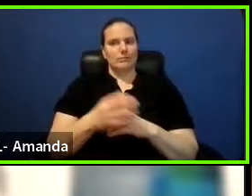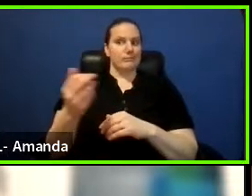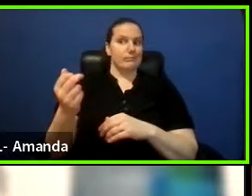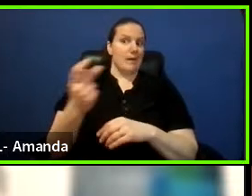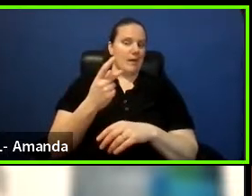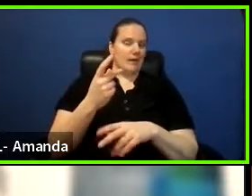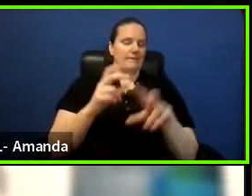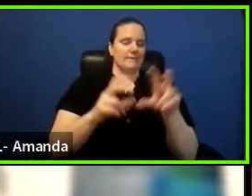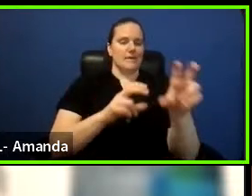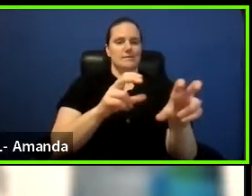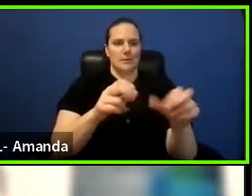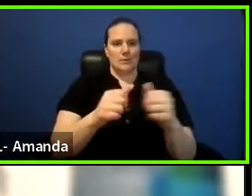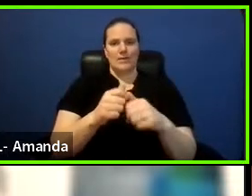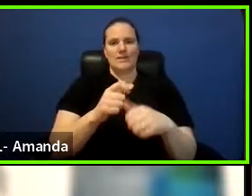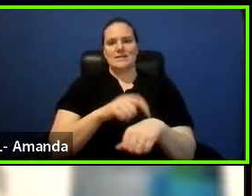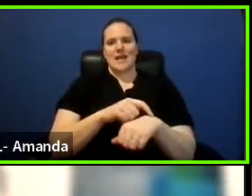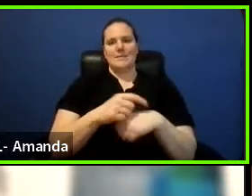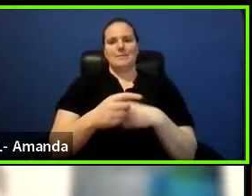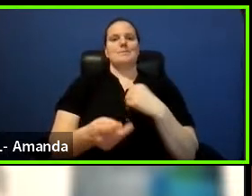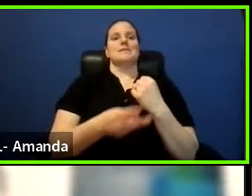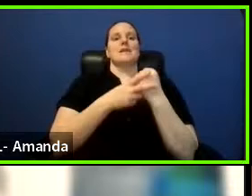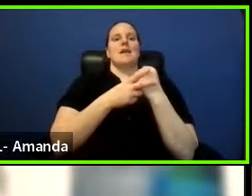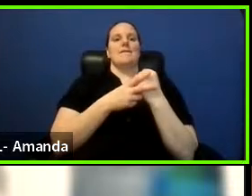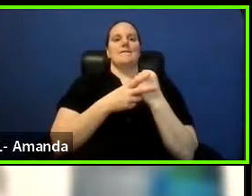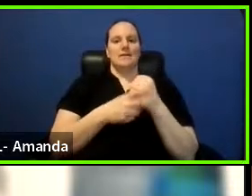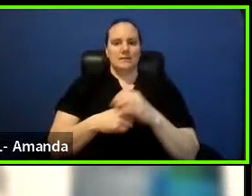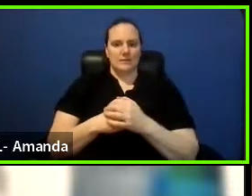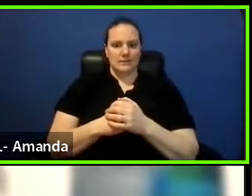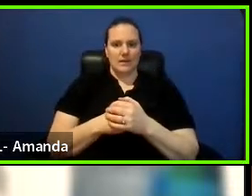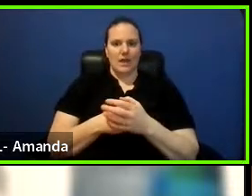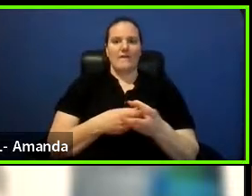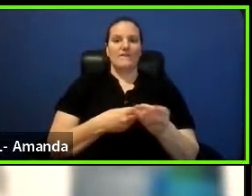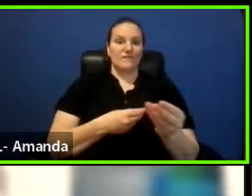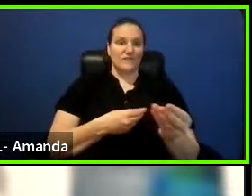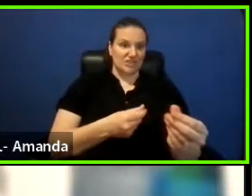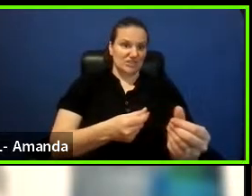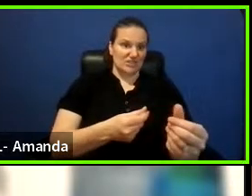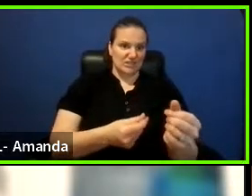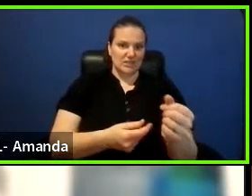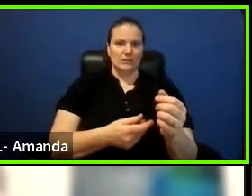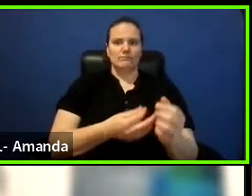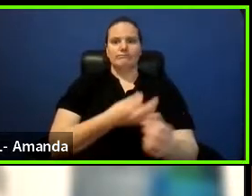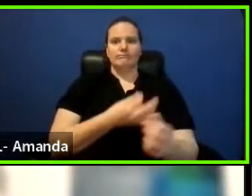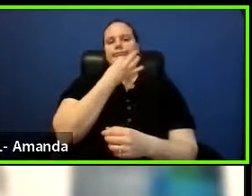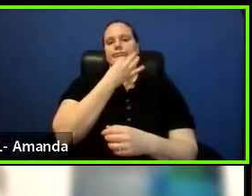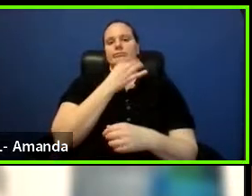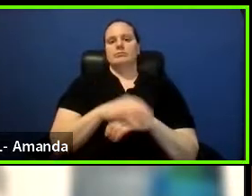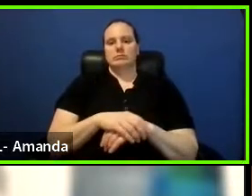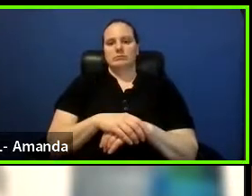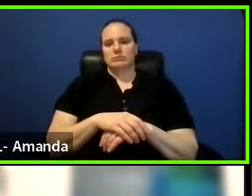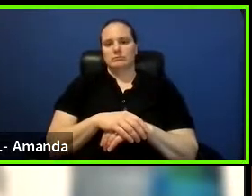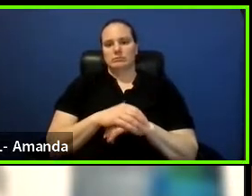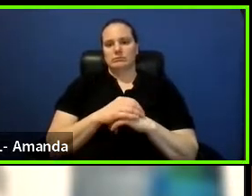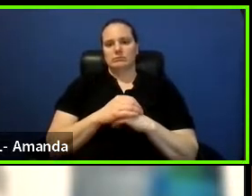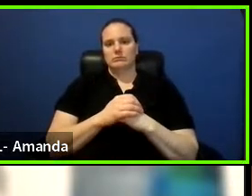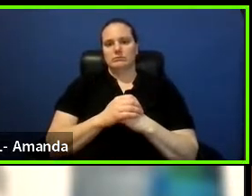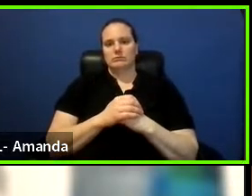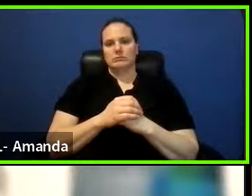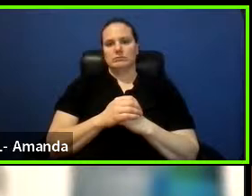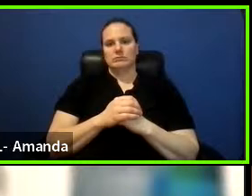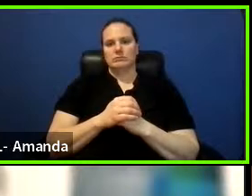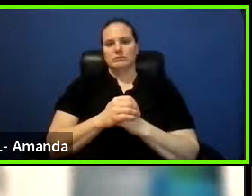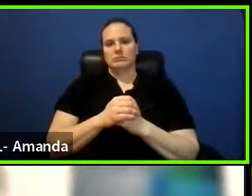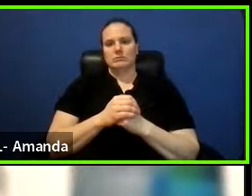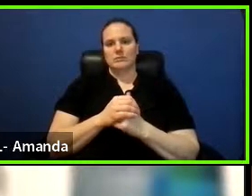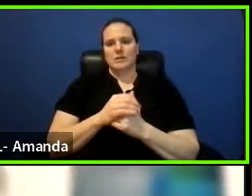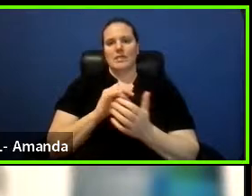investment in time savings and efficiency. So that's, probably